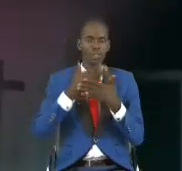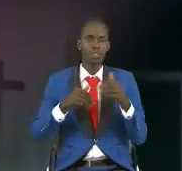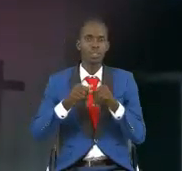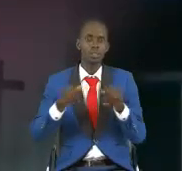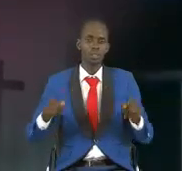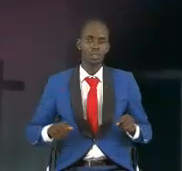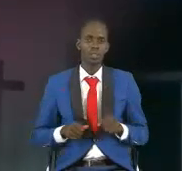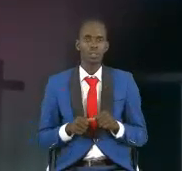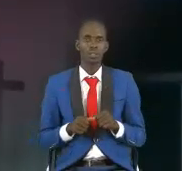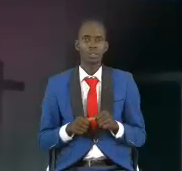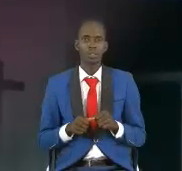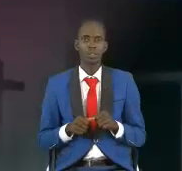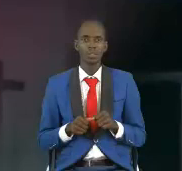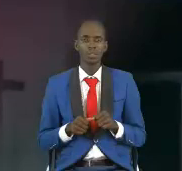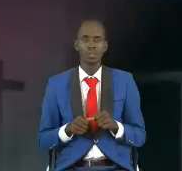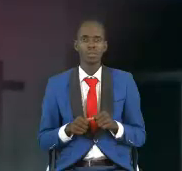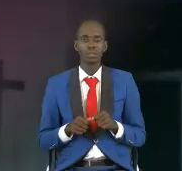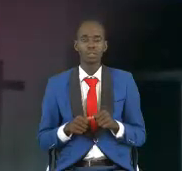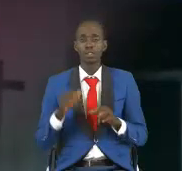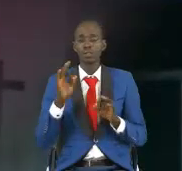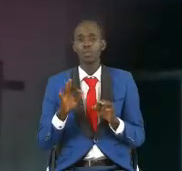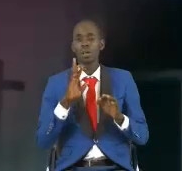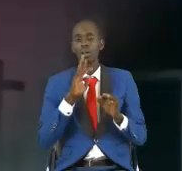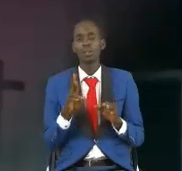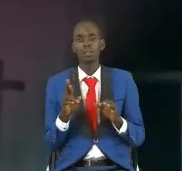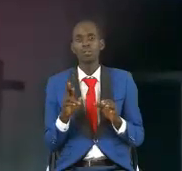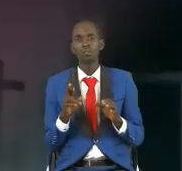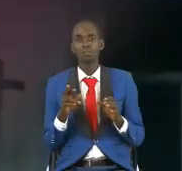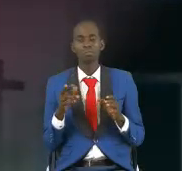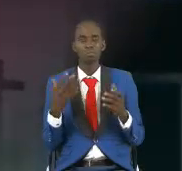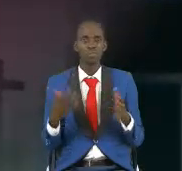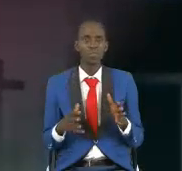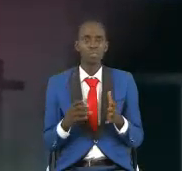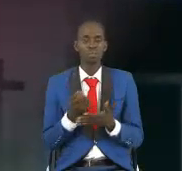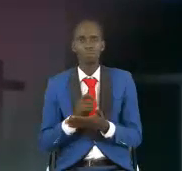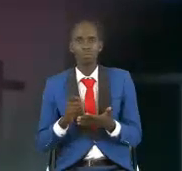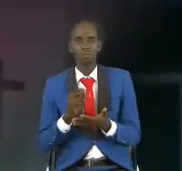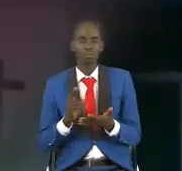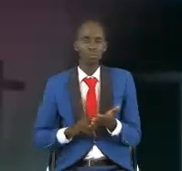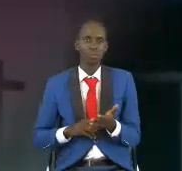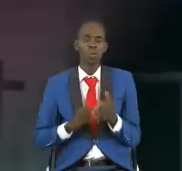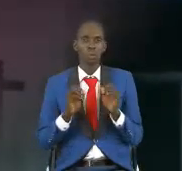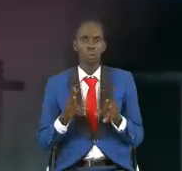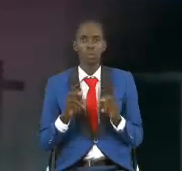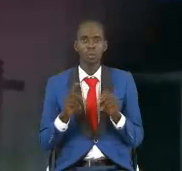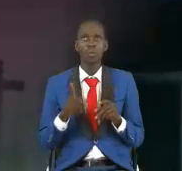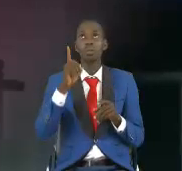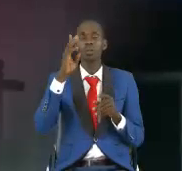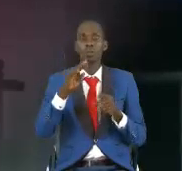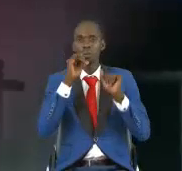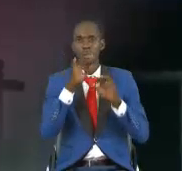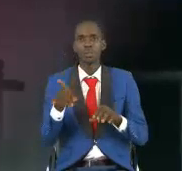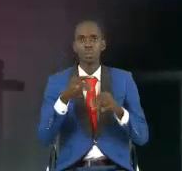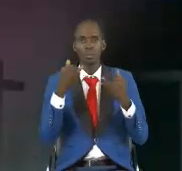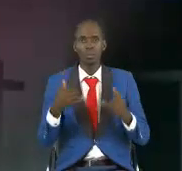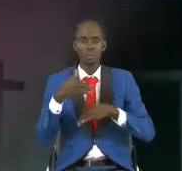the congregation, can you please raise your hand and wave it at me? Okay, God bless you. Tonight, the Lord